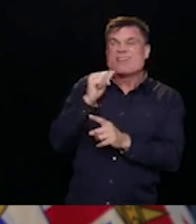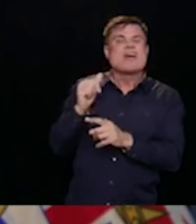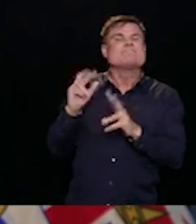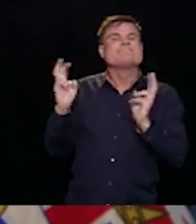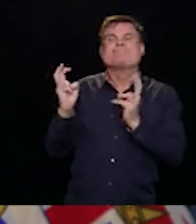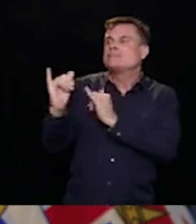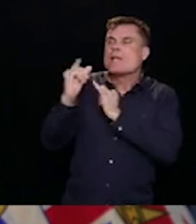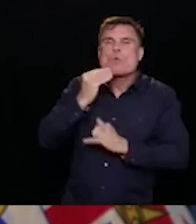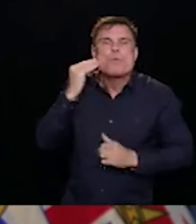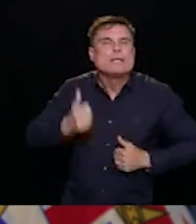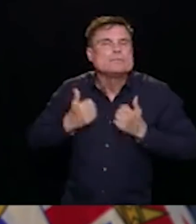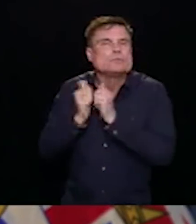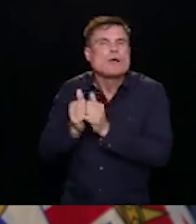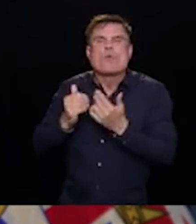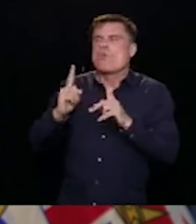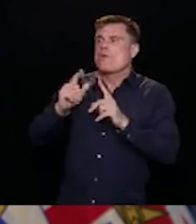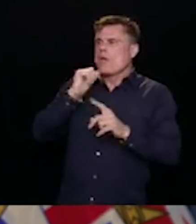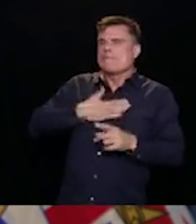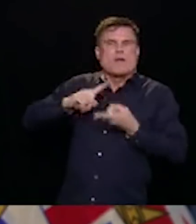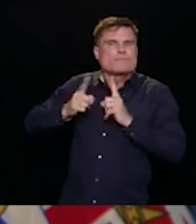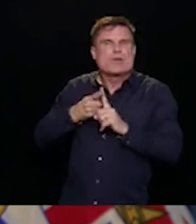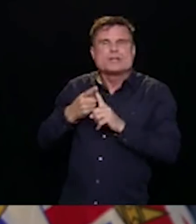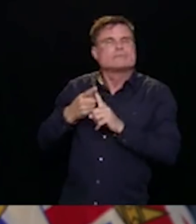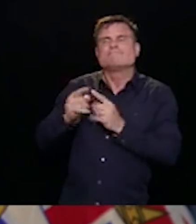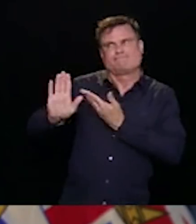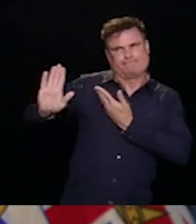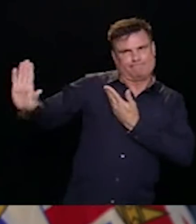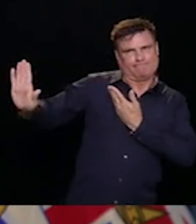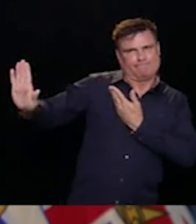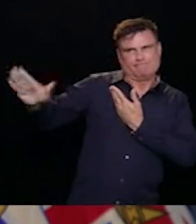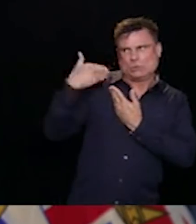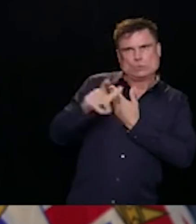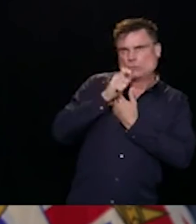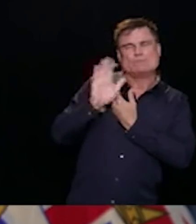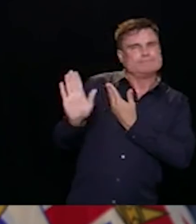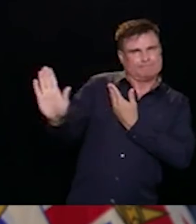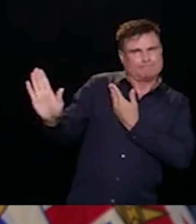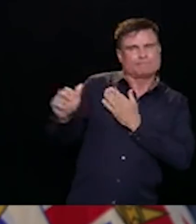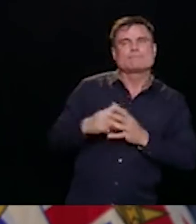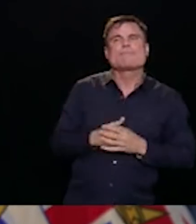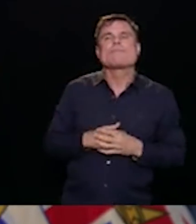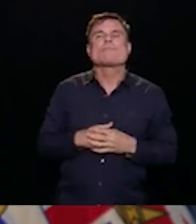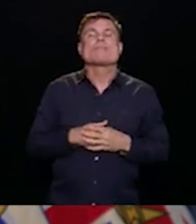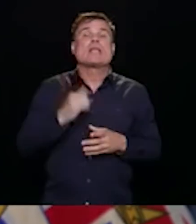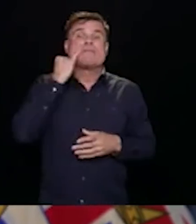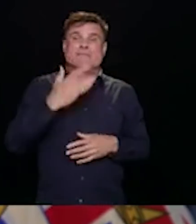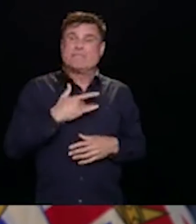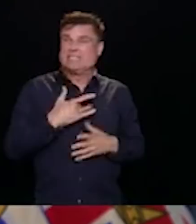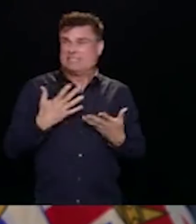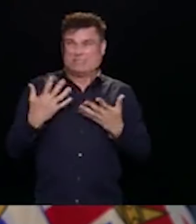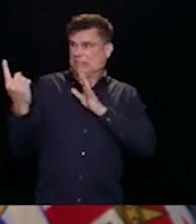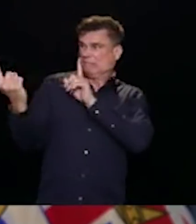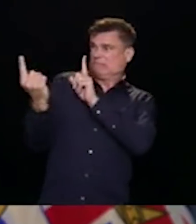is important. And using a non-medical mask when distancing is challenging are the things that we will need to continue to